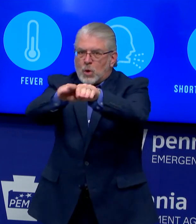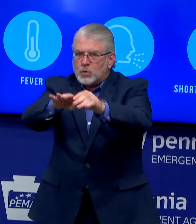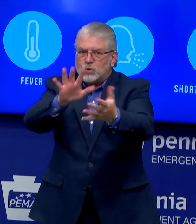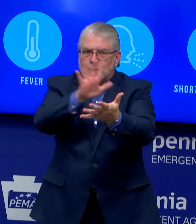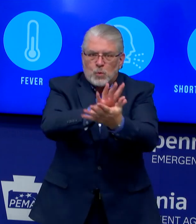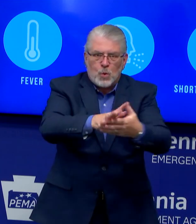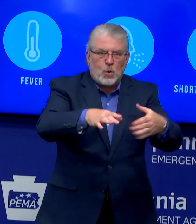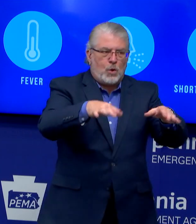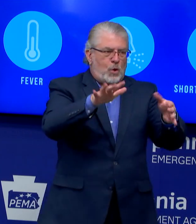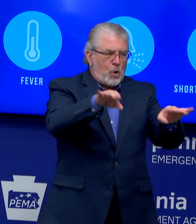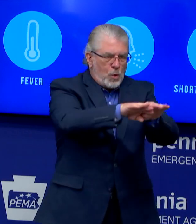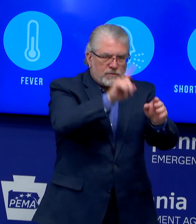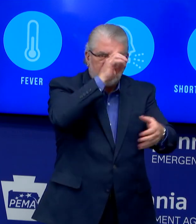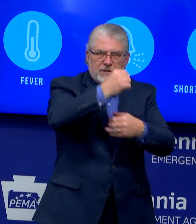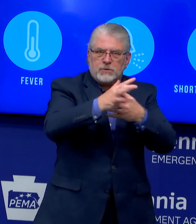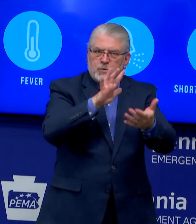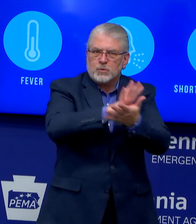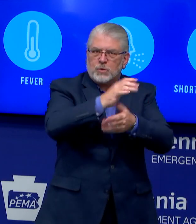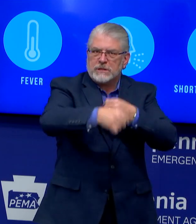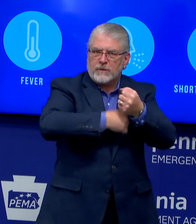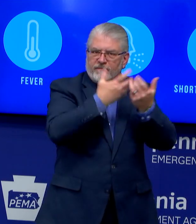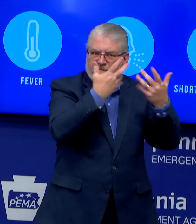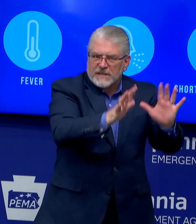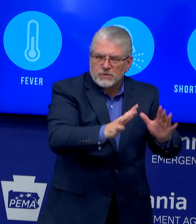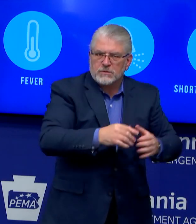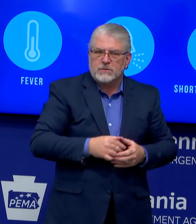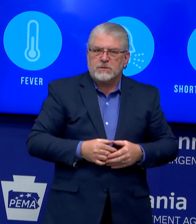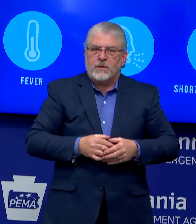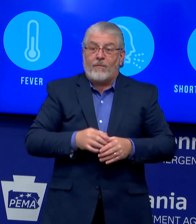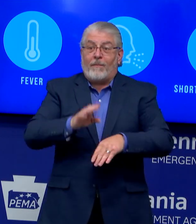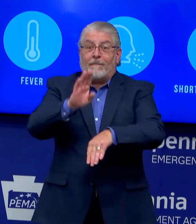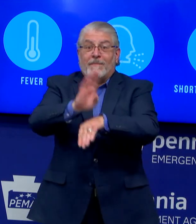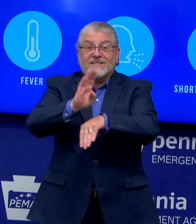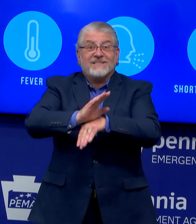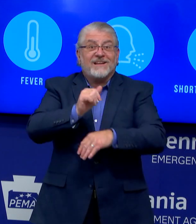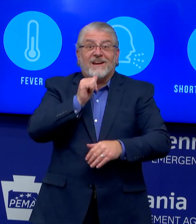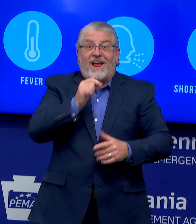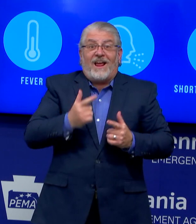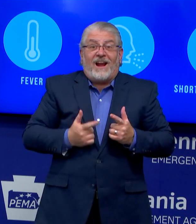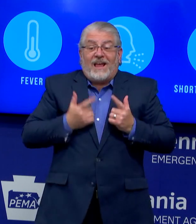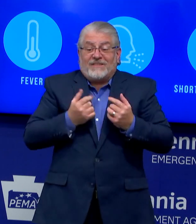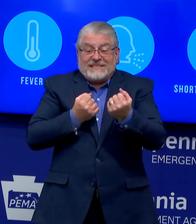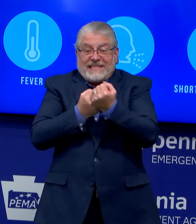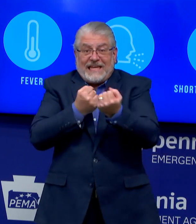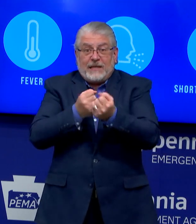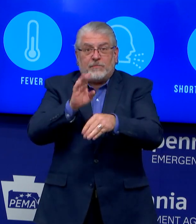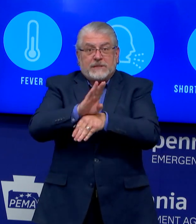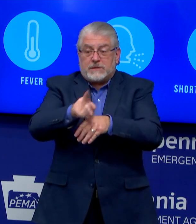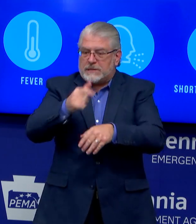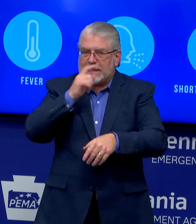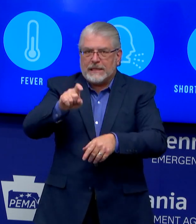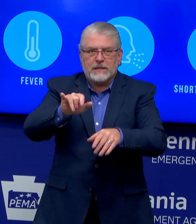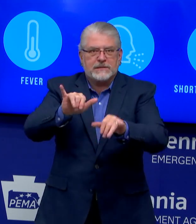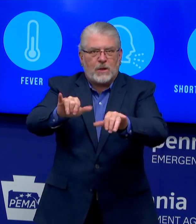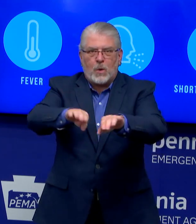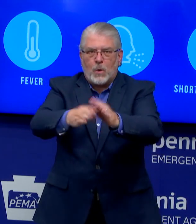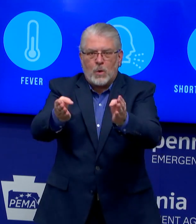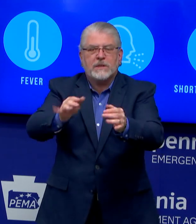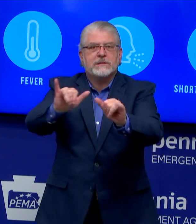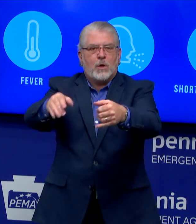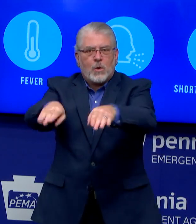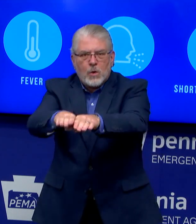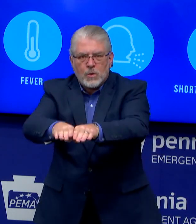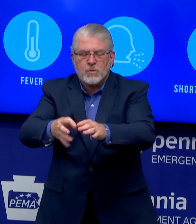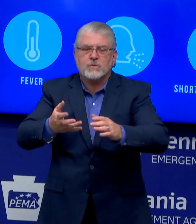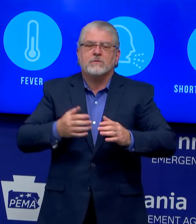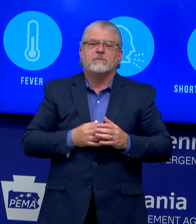year. That includes the closure of non-life-sustaining, non-essential businesses. Of course, people do need to get food.